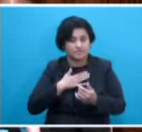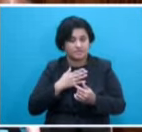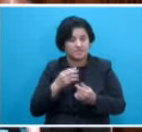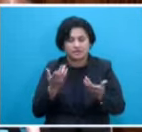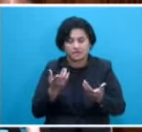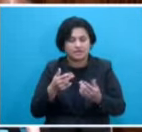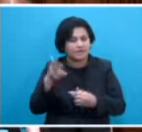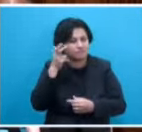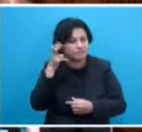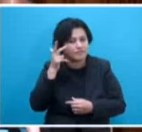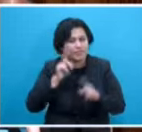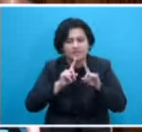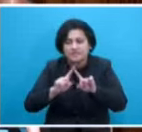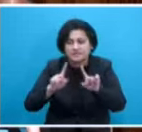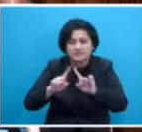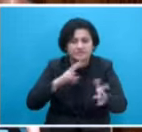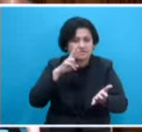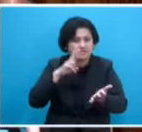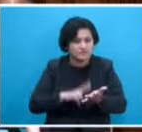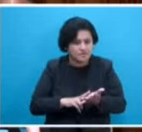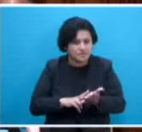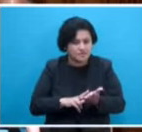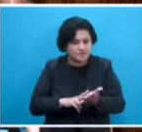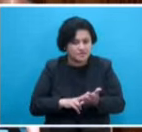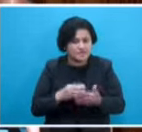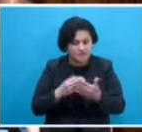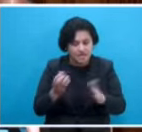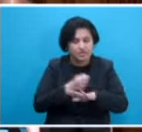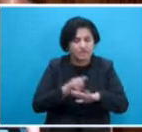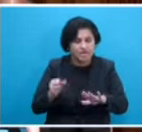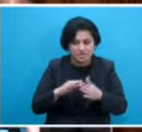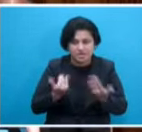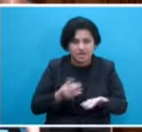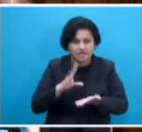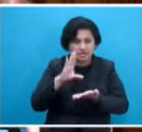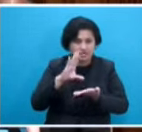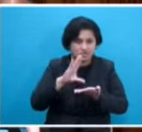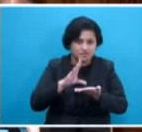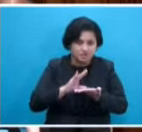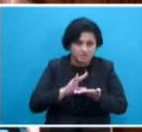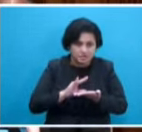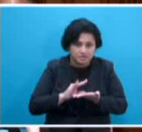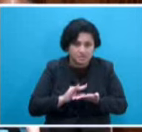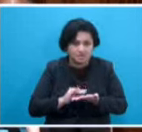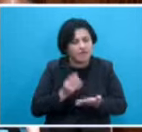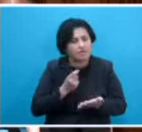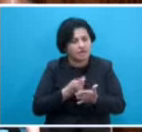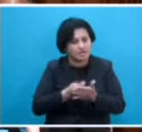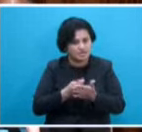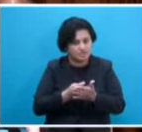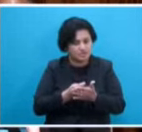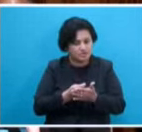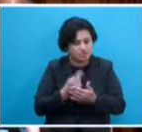with disheartening reports about the effects of government running out of money. I was recently informed that teachers and some